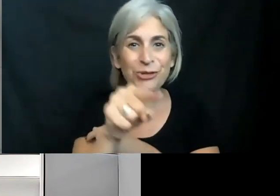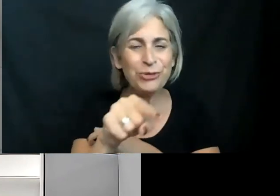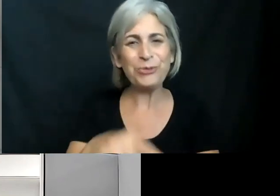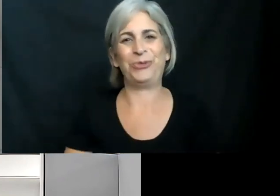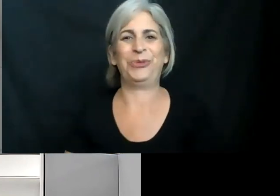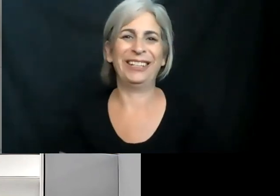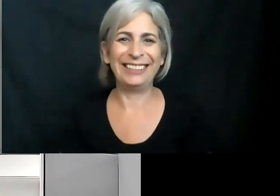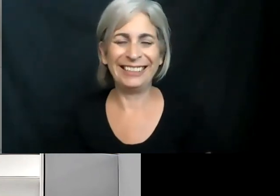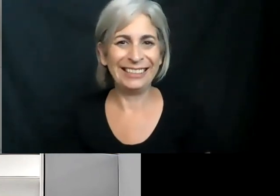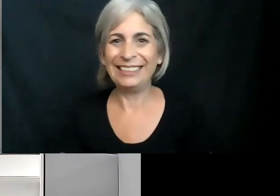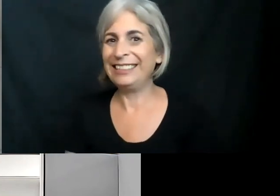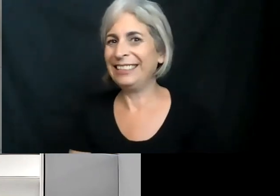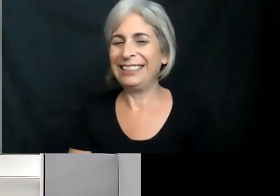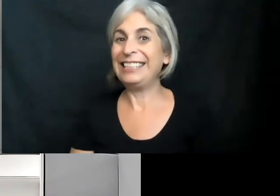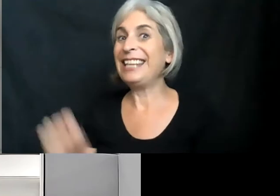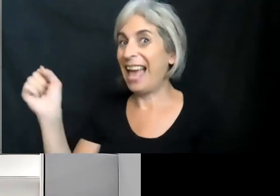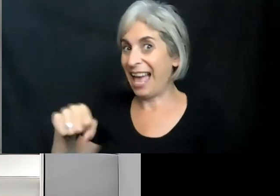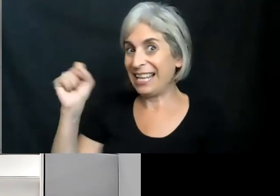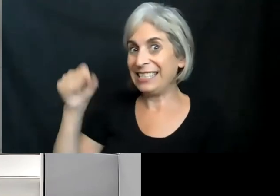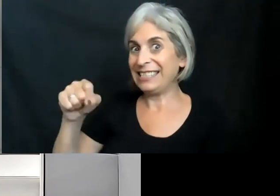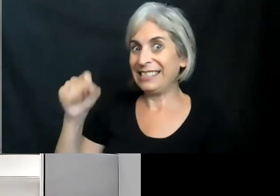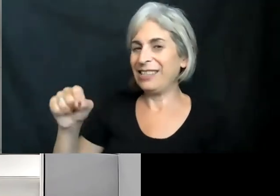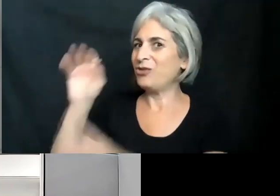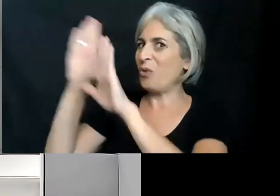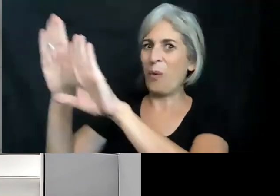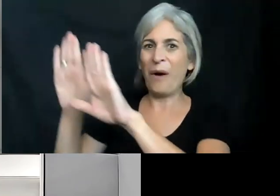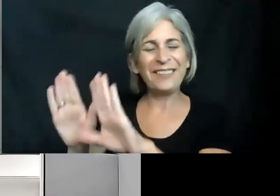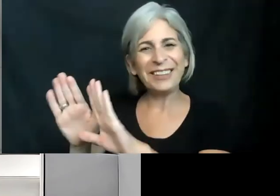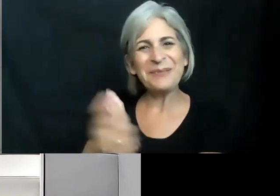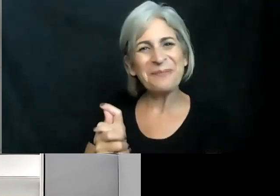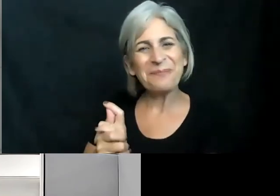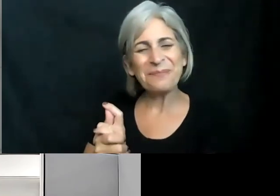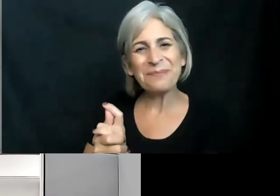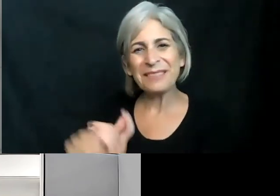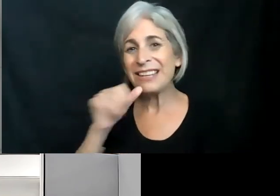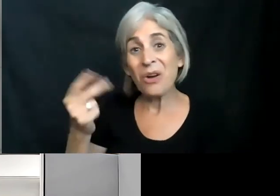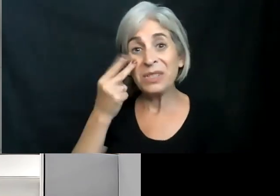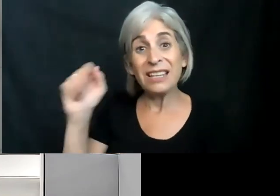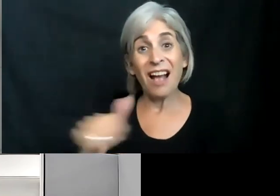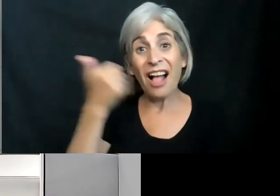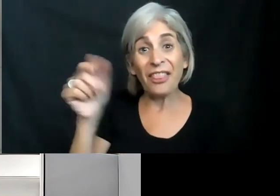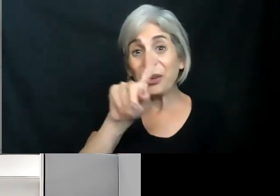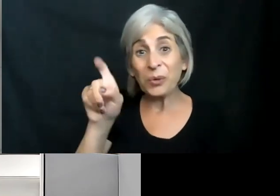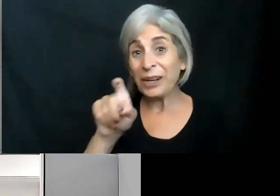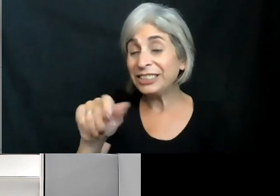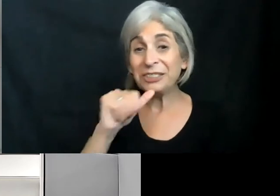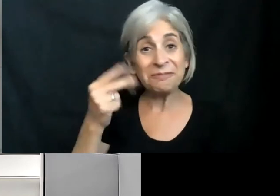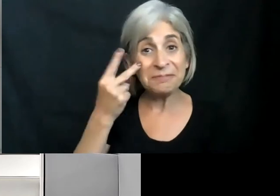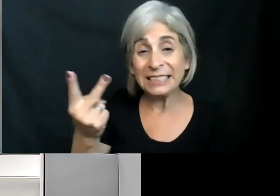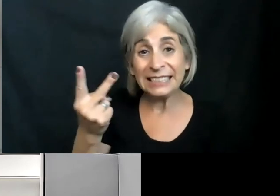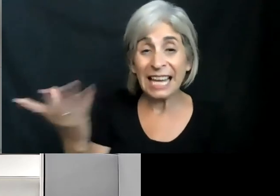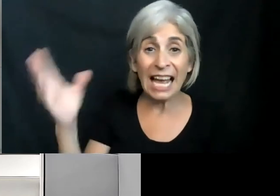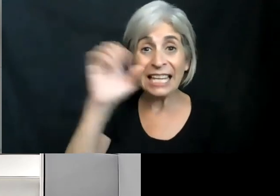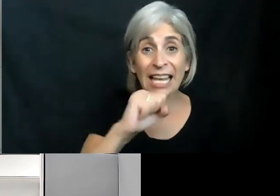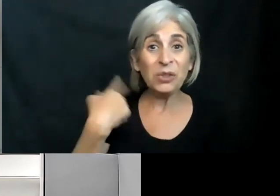Absolutely. Yeah, it's so great. So I don't see any other questions. So I guess with